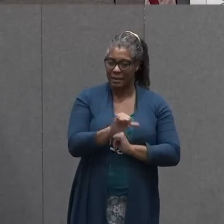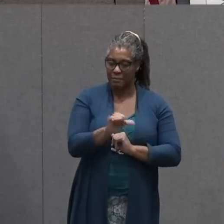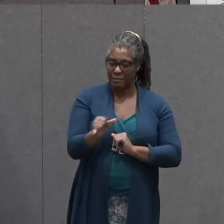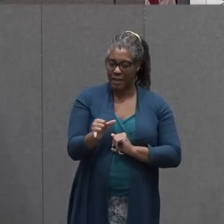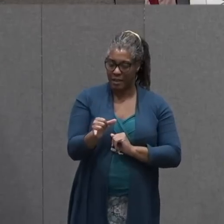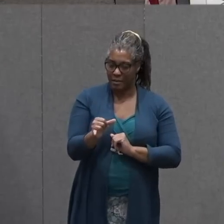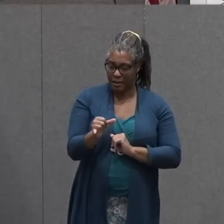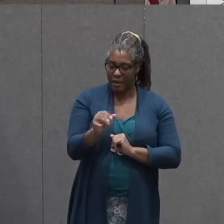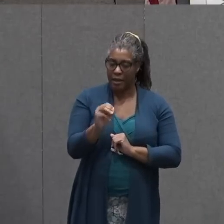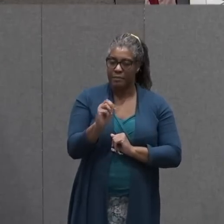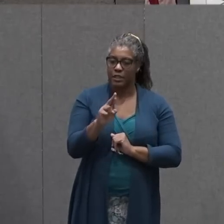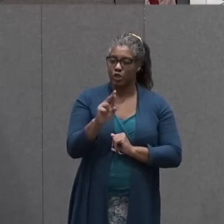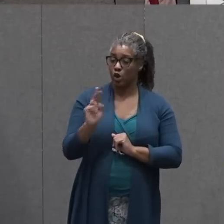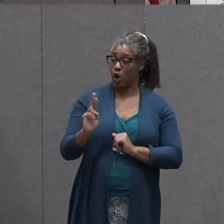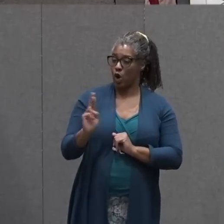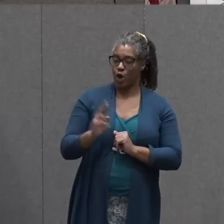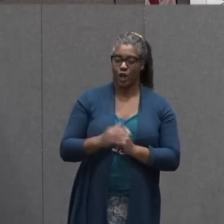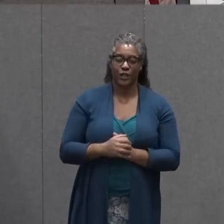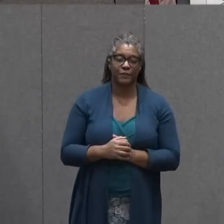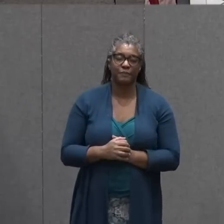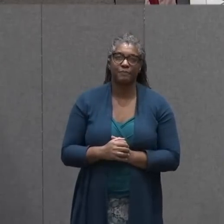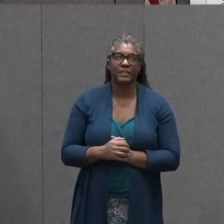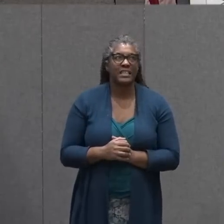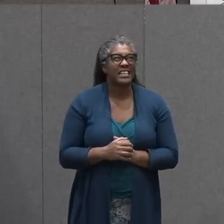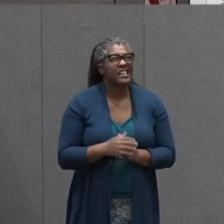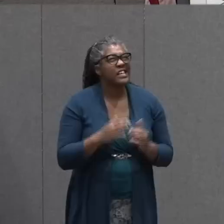Friend? Wait. He's our